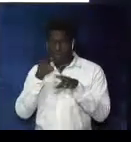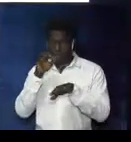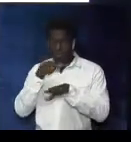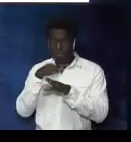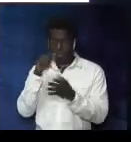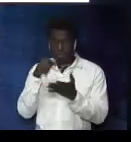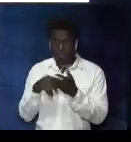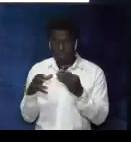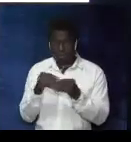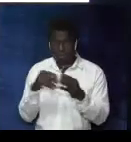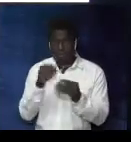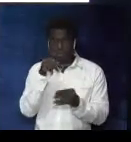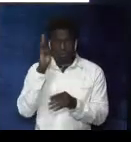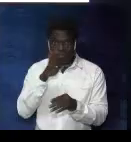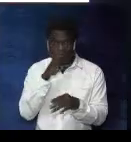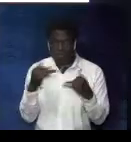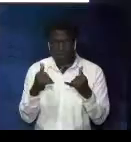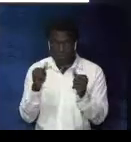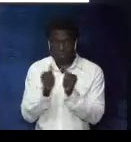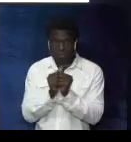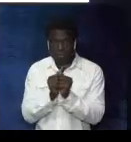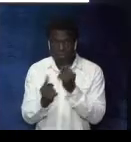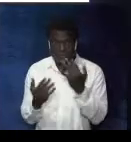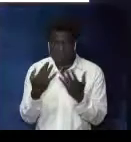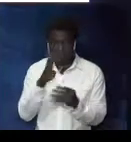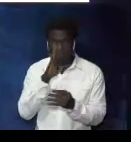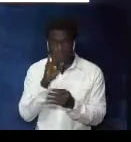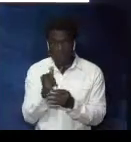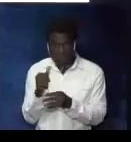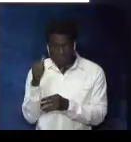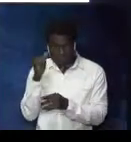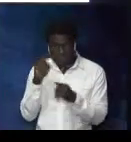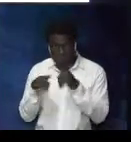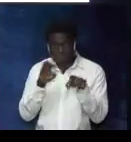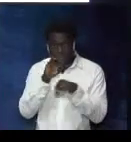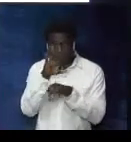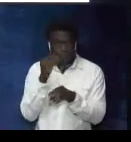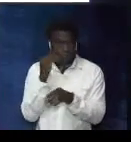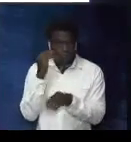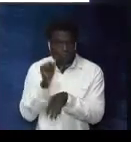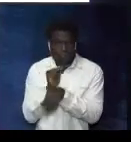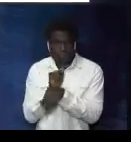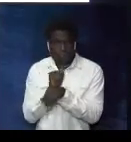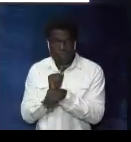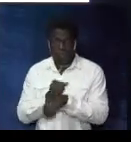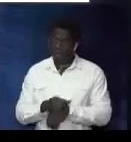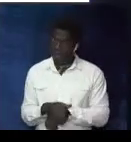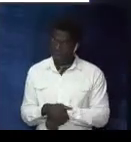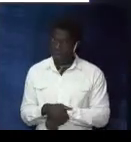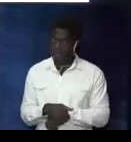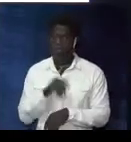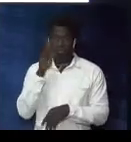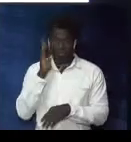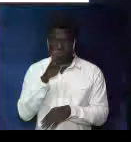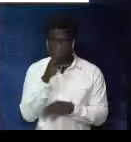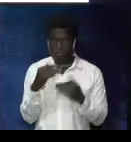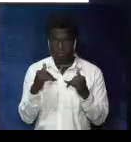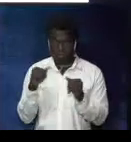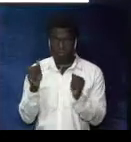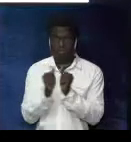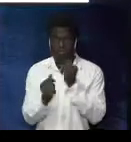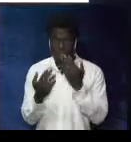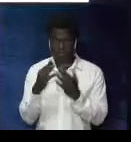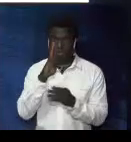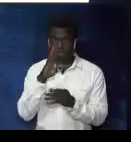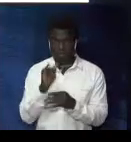at the sentence. You will be playing with fire by refusing to do your assignment. You'll be playing